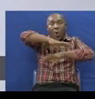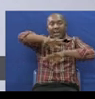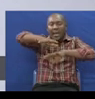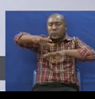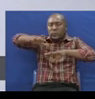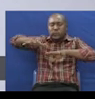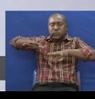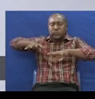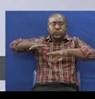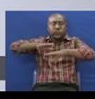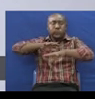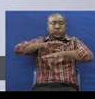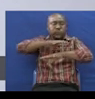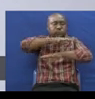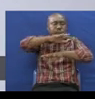bodies.